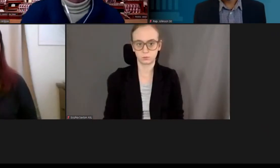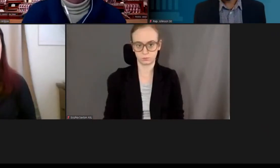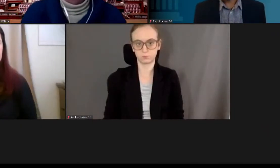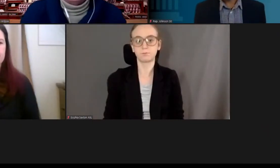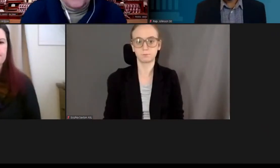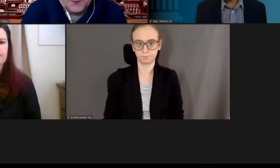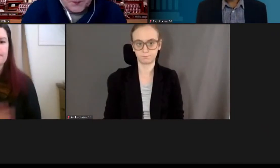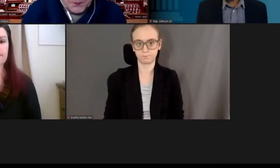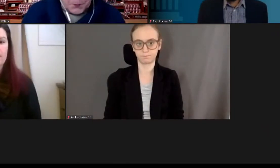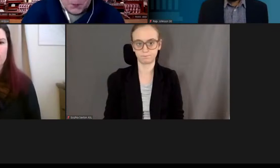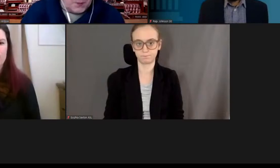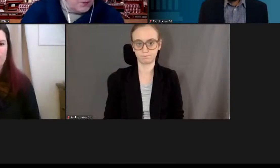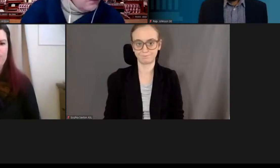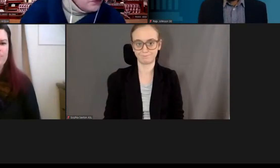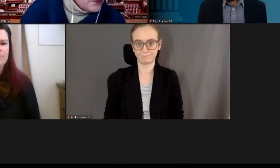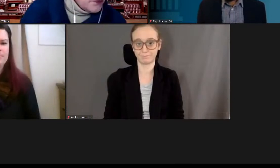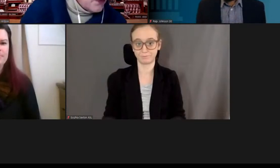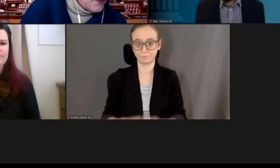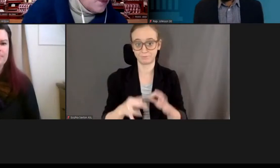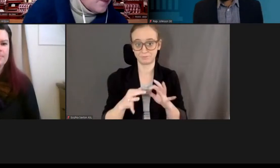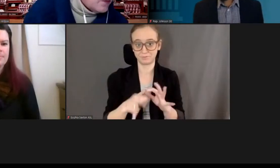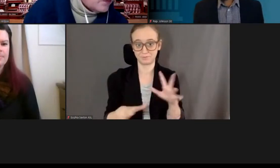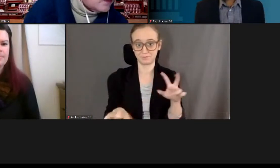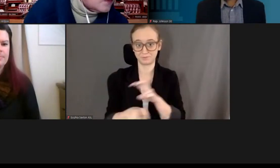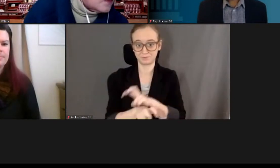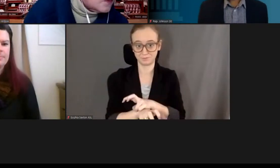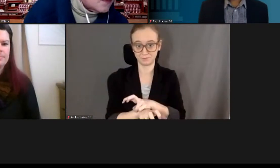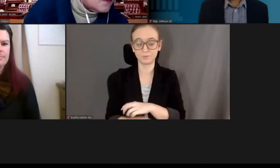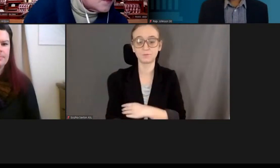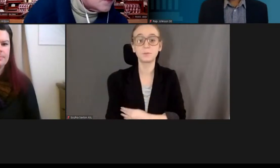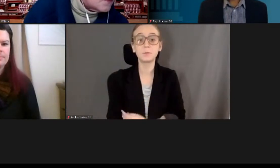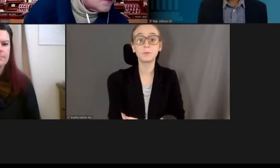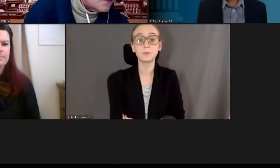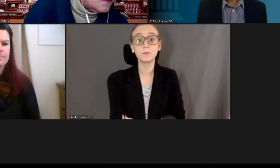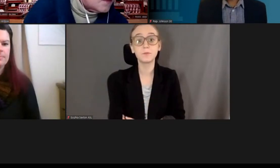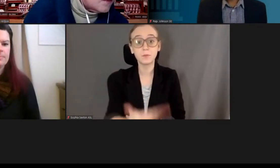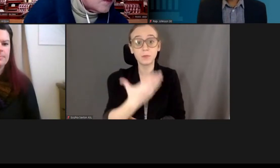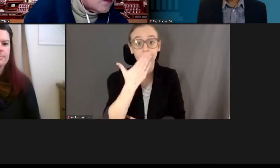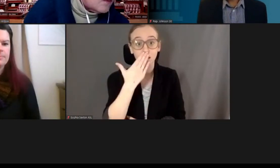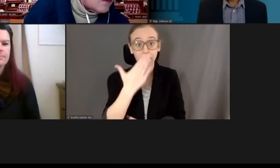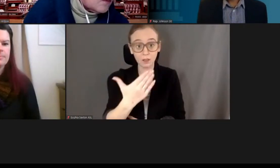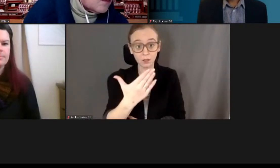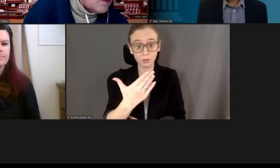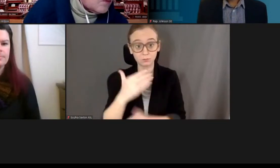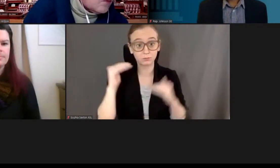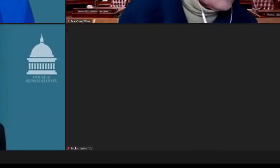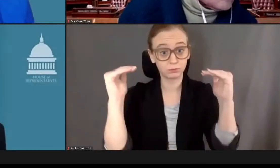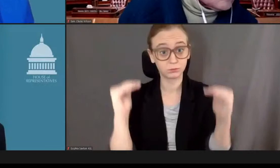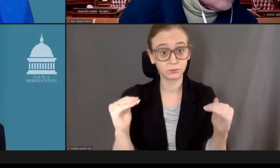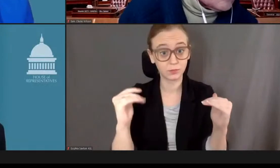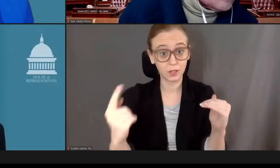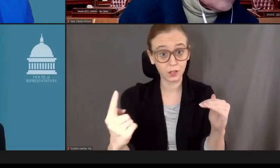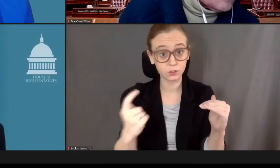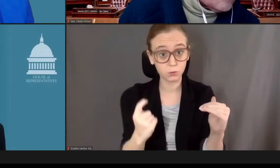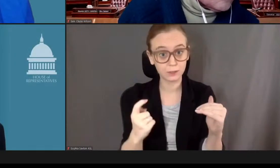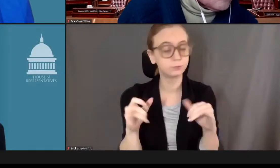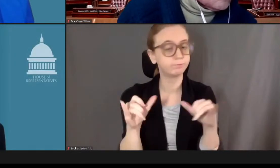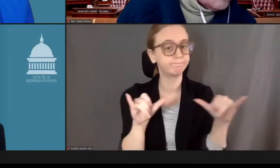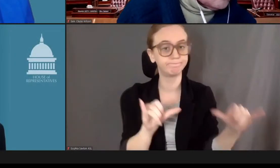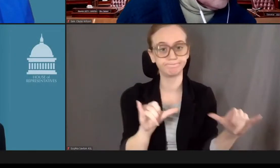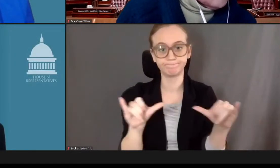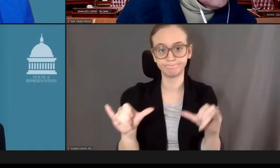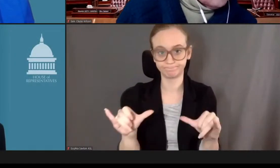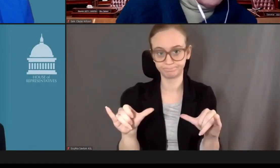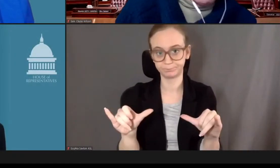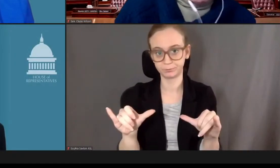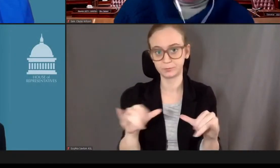Thank you. The next question is also in response to COVID.